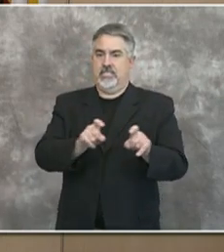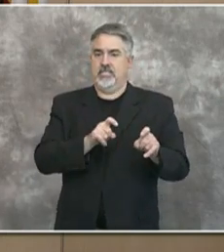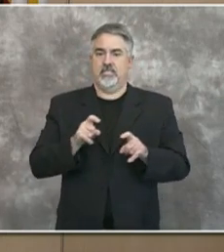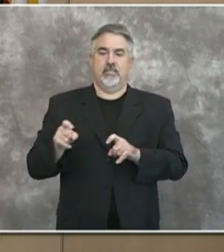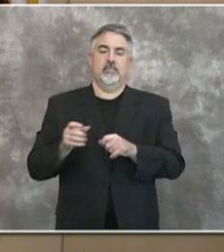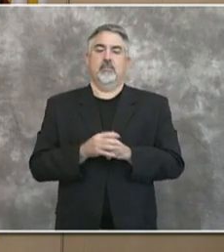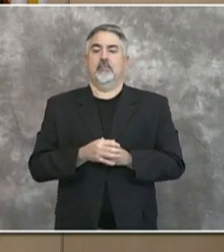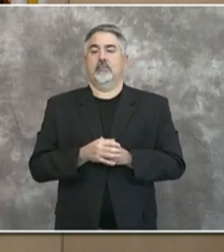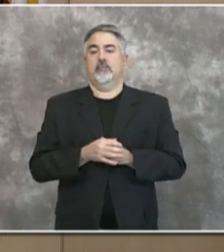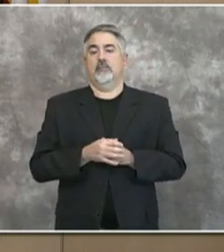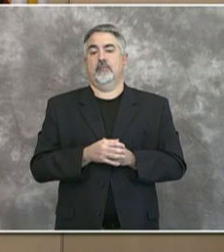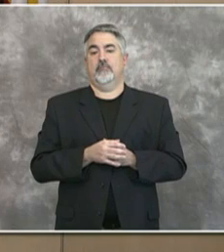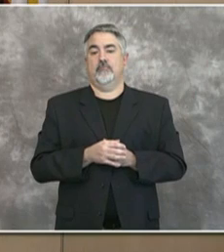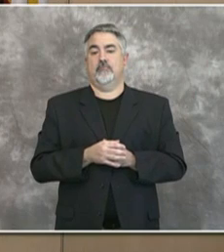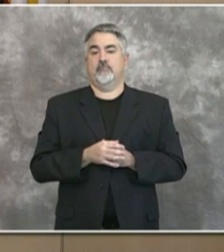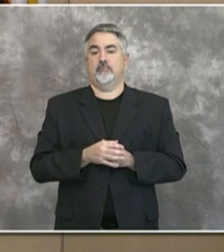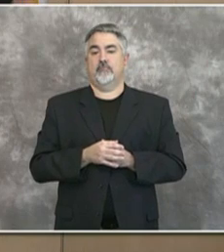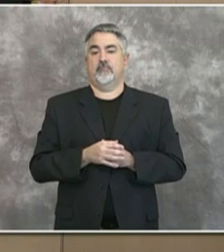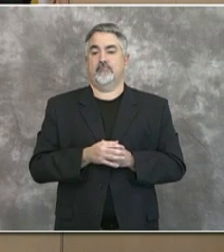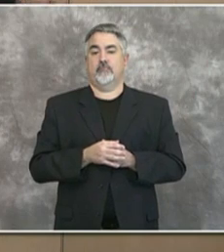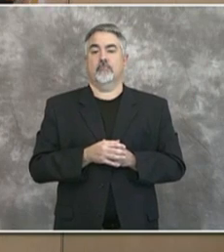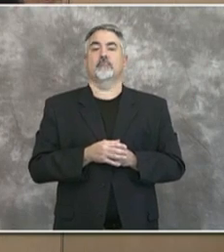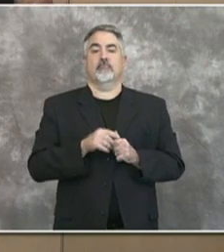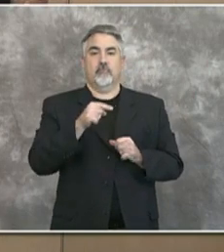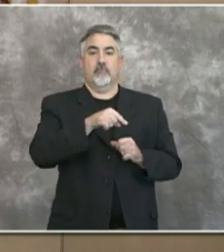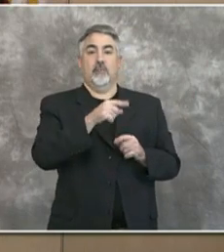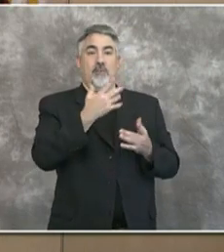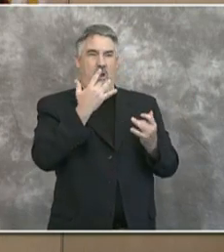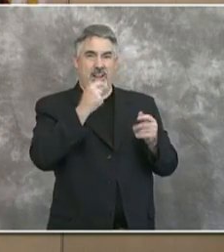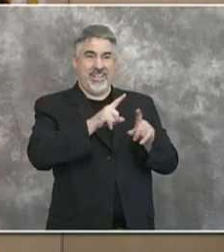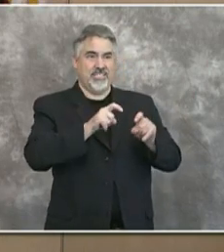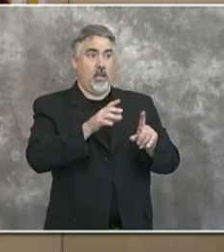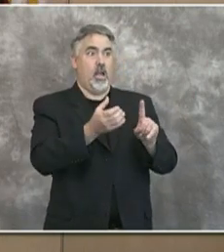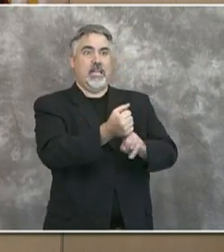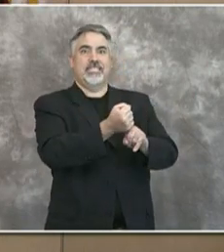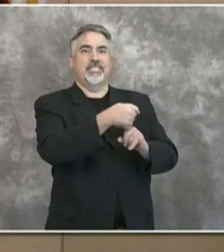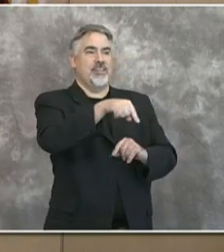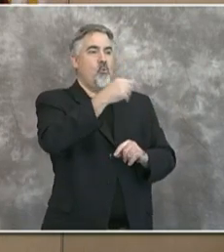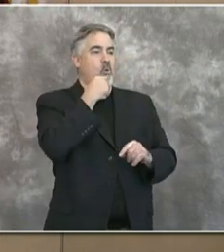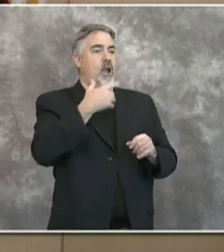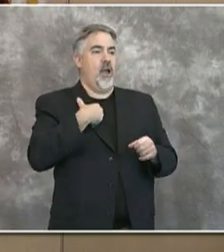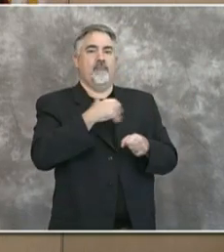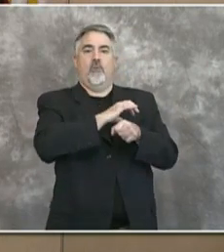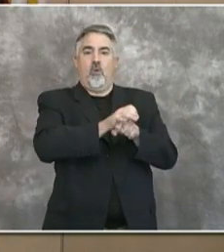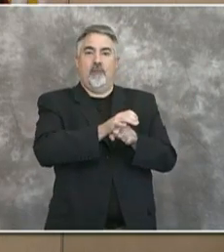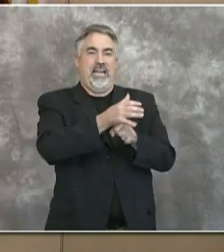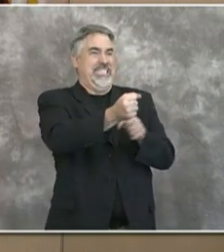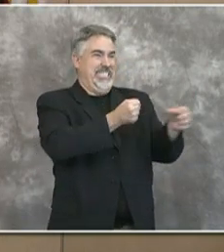overall positive tests, the number of overall tests will,